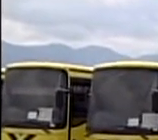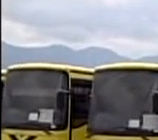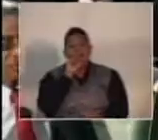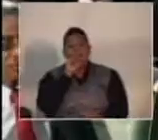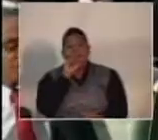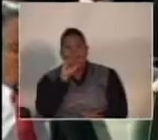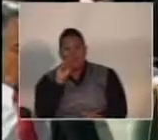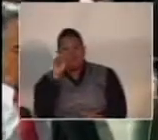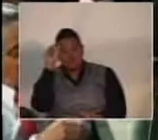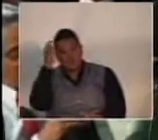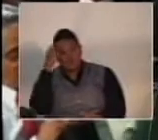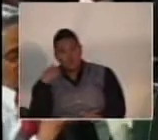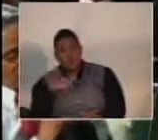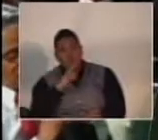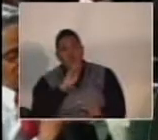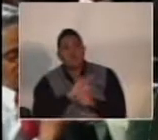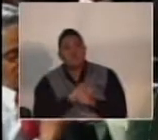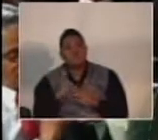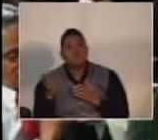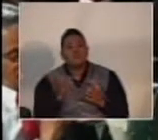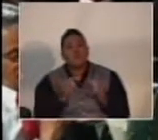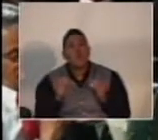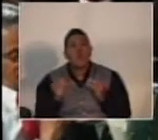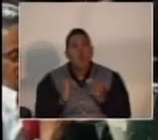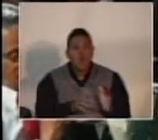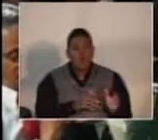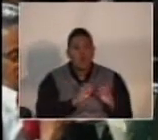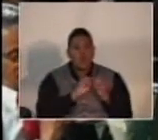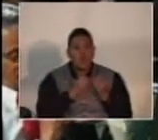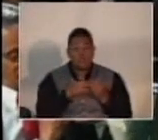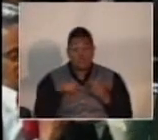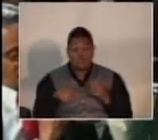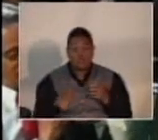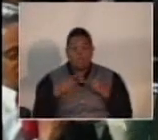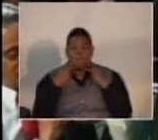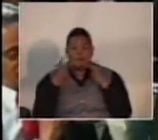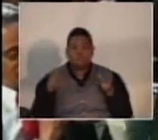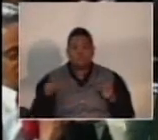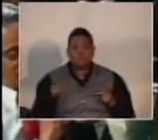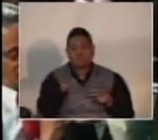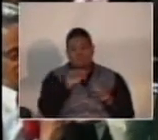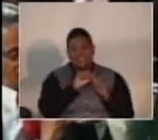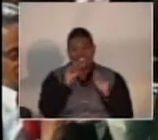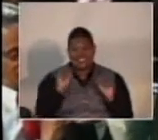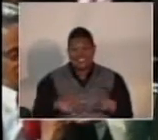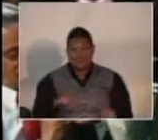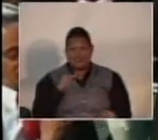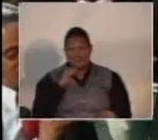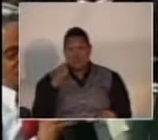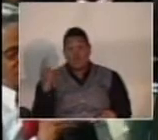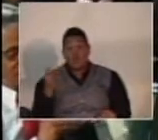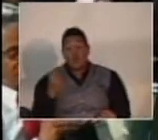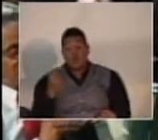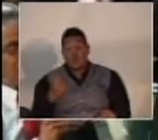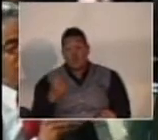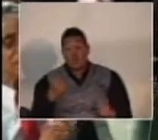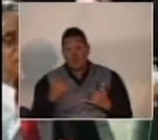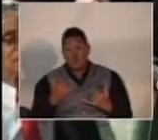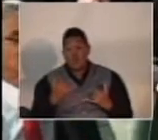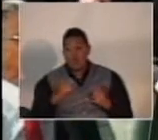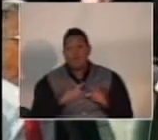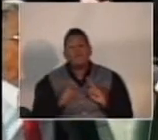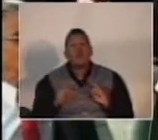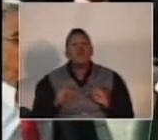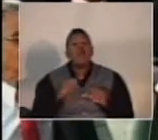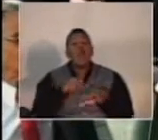August. We commit to bring order and organization to the public transportation system, not just in the KMR,